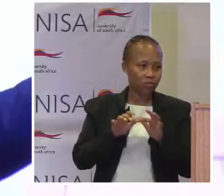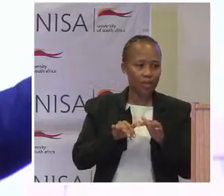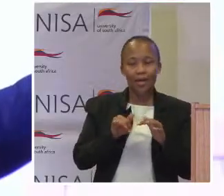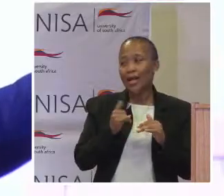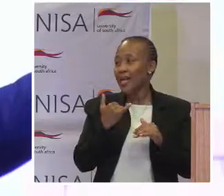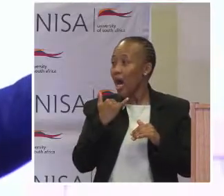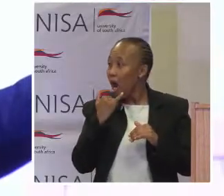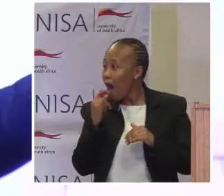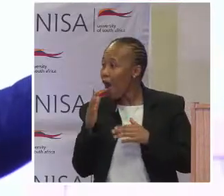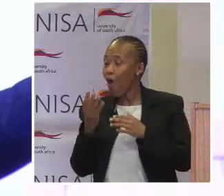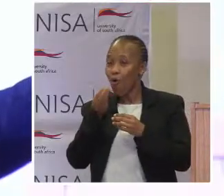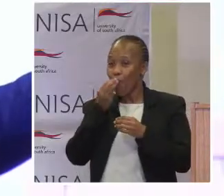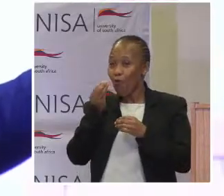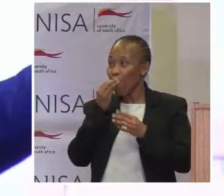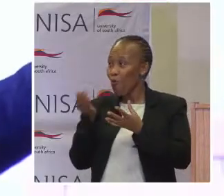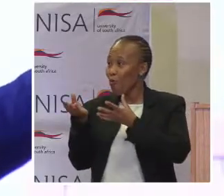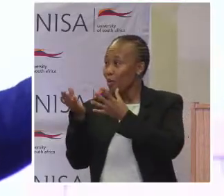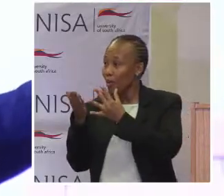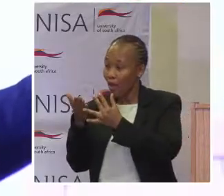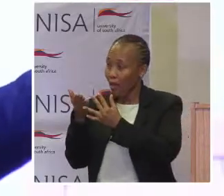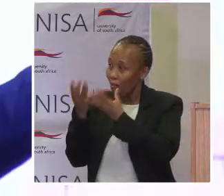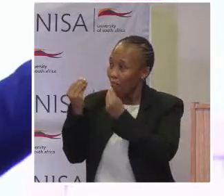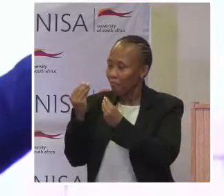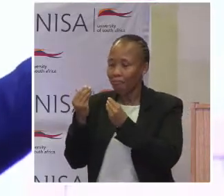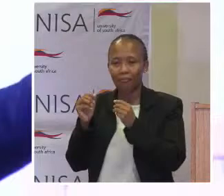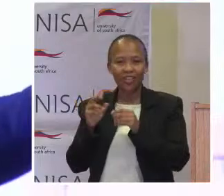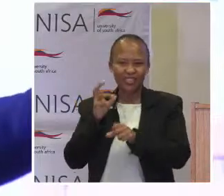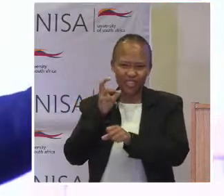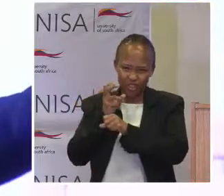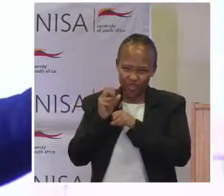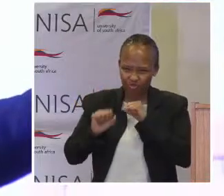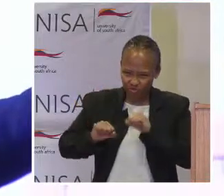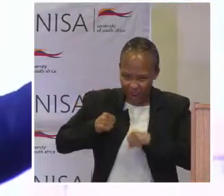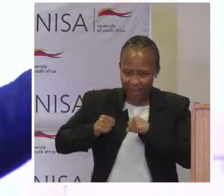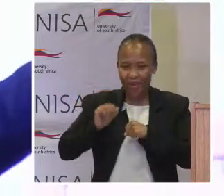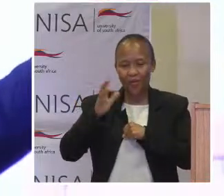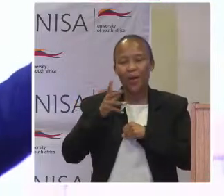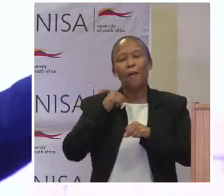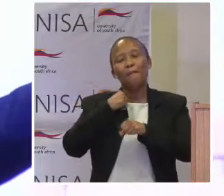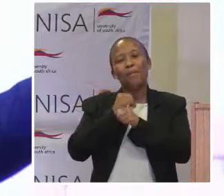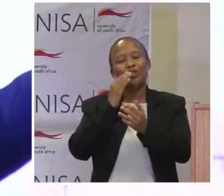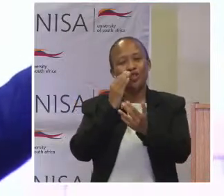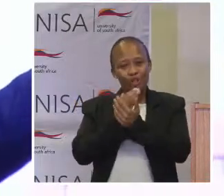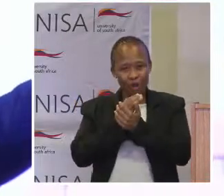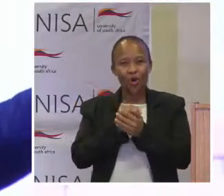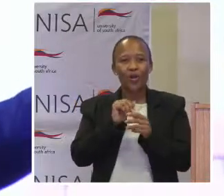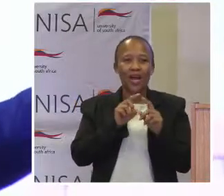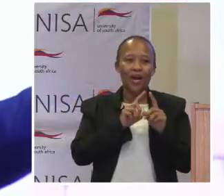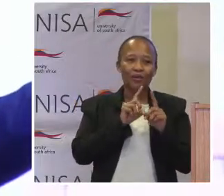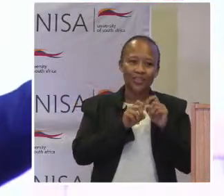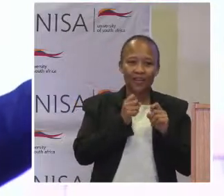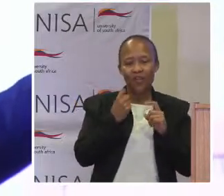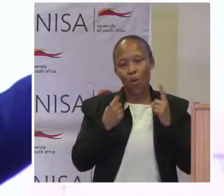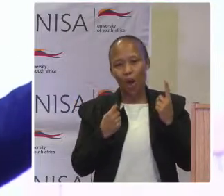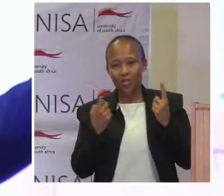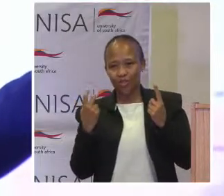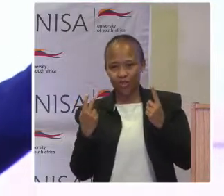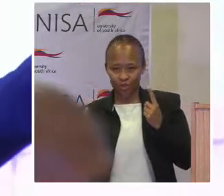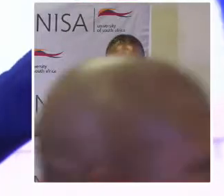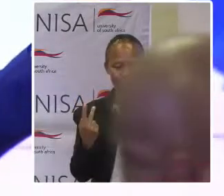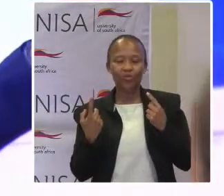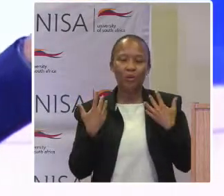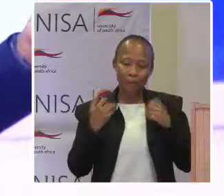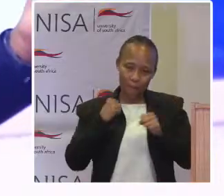there. Right. So please make sure that you have scanned the survey, both survey 1 and survey 2, and you've given